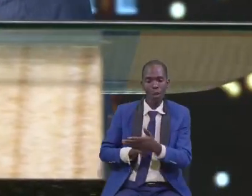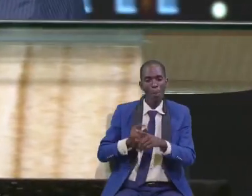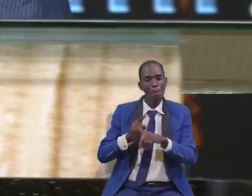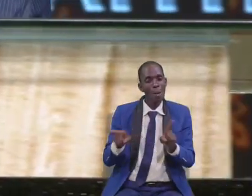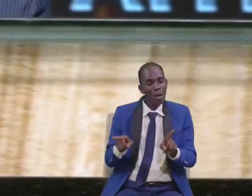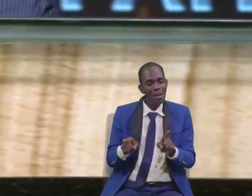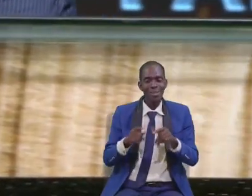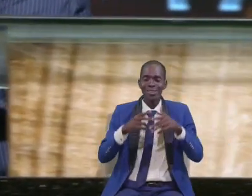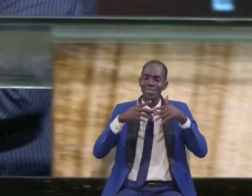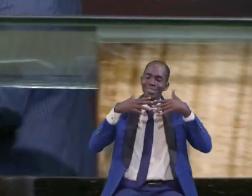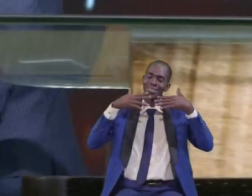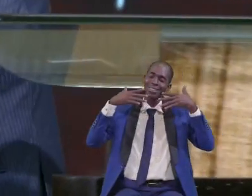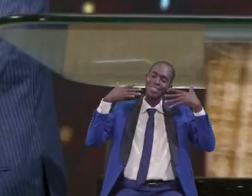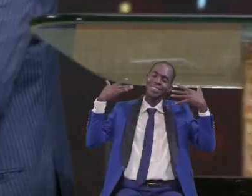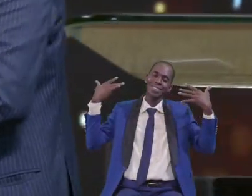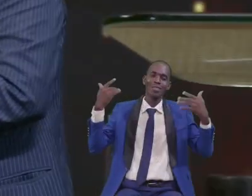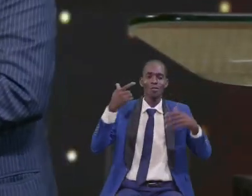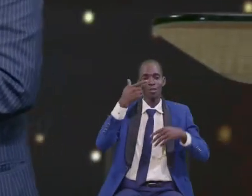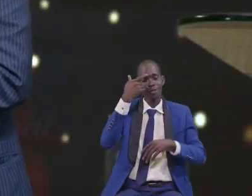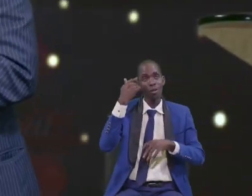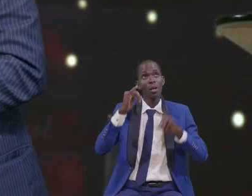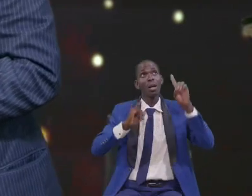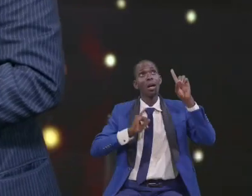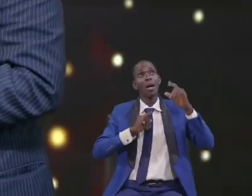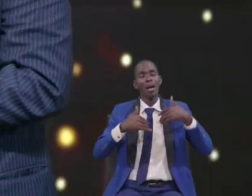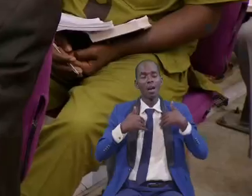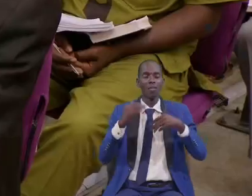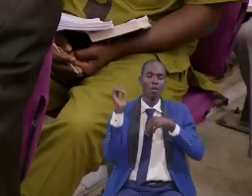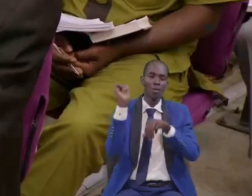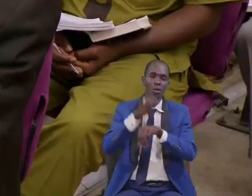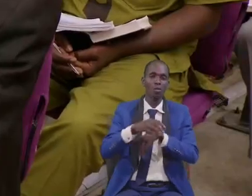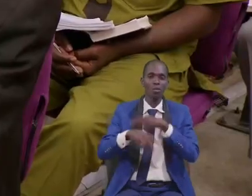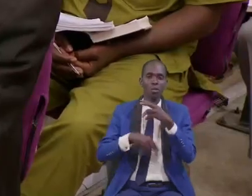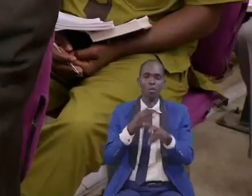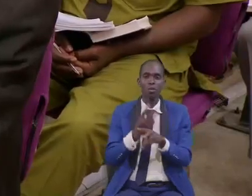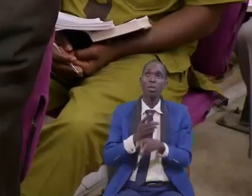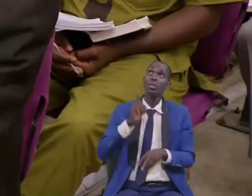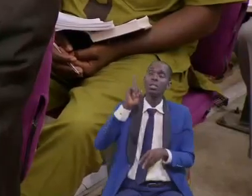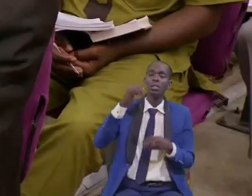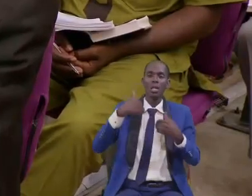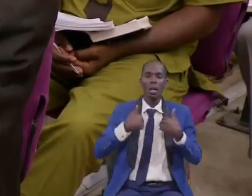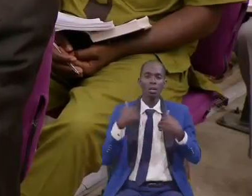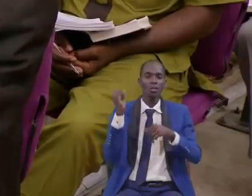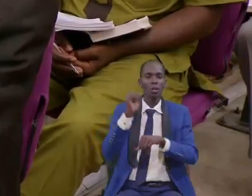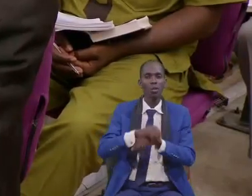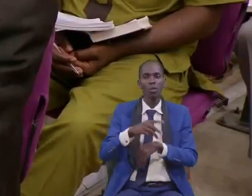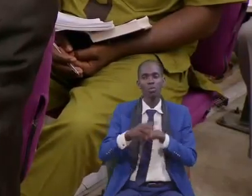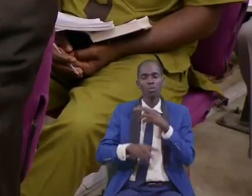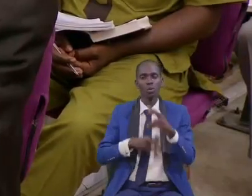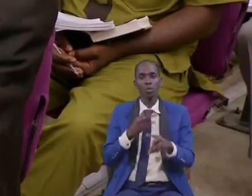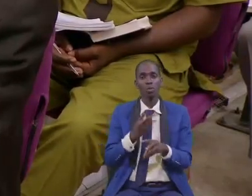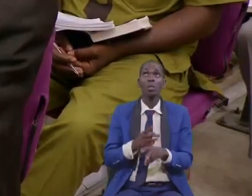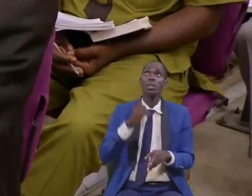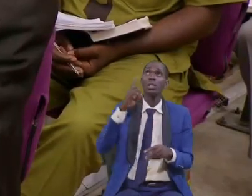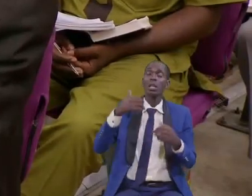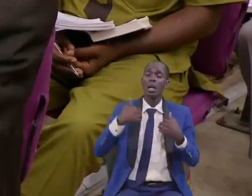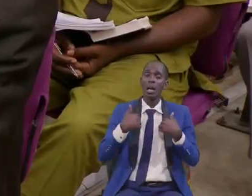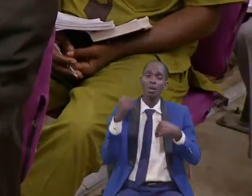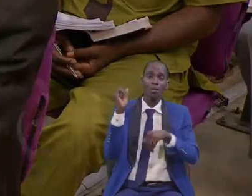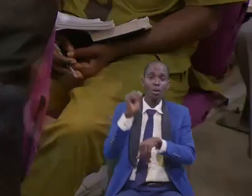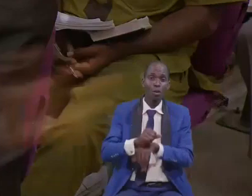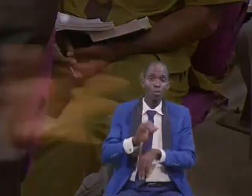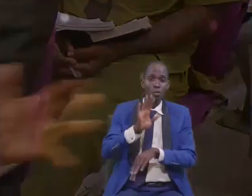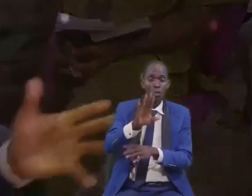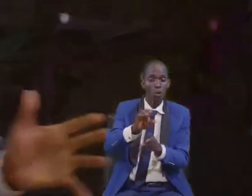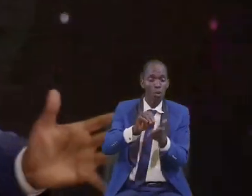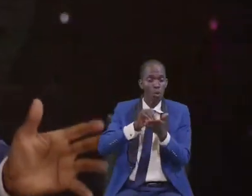overcome the world. He has overcome the world. Your world in particular that may try